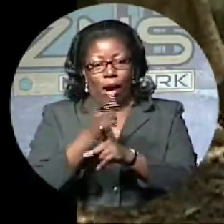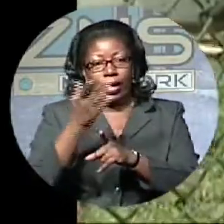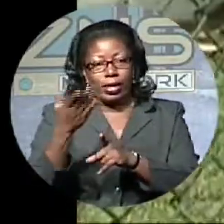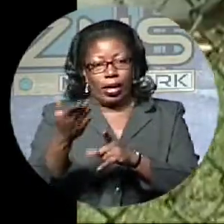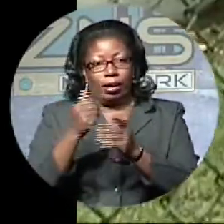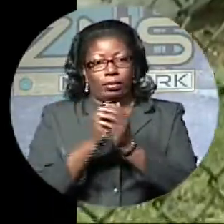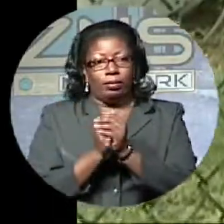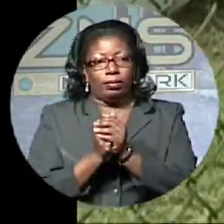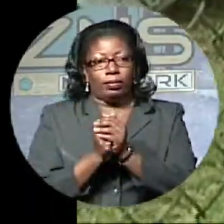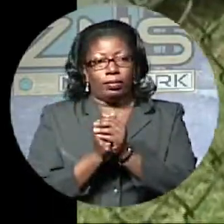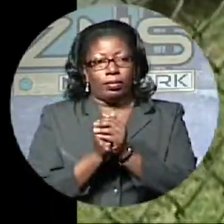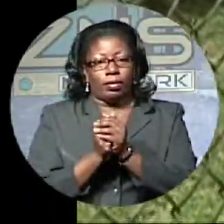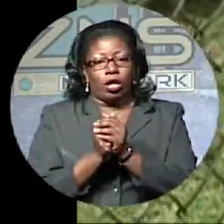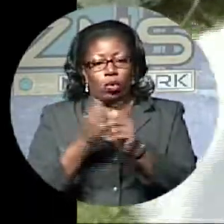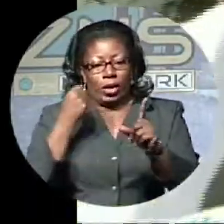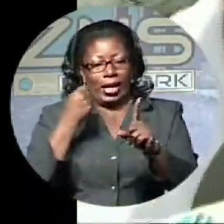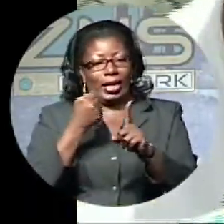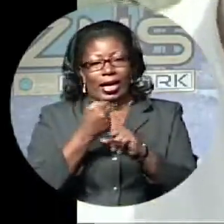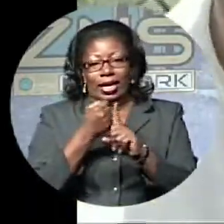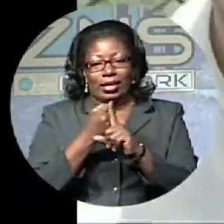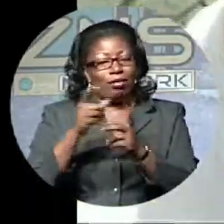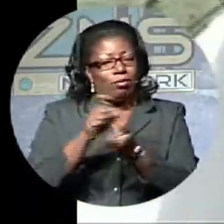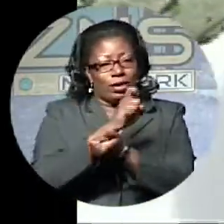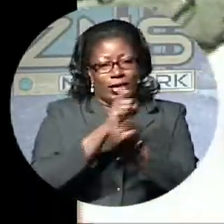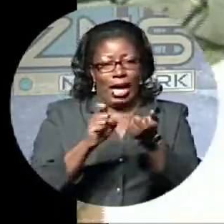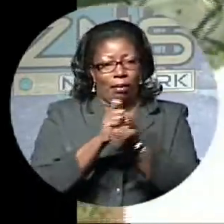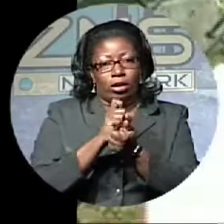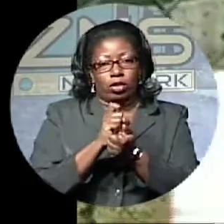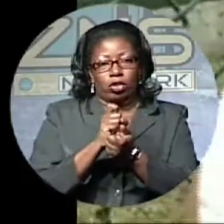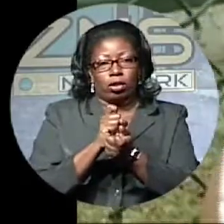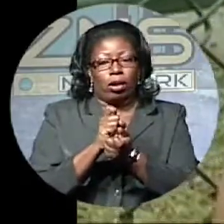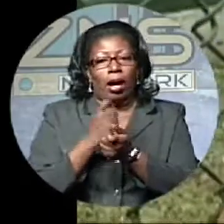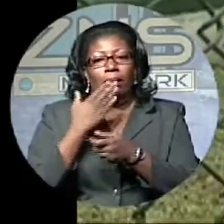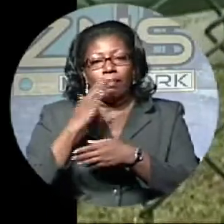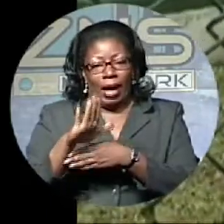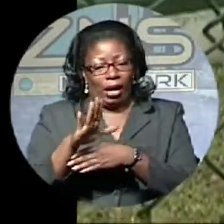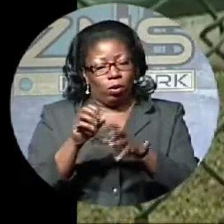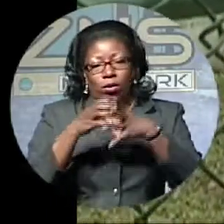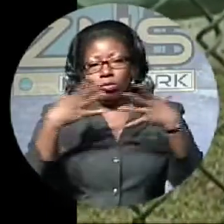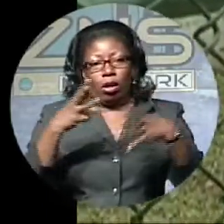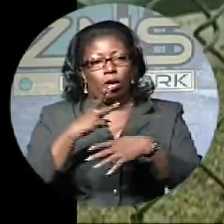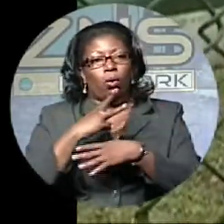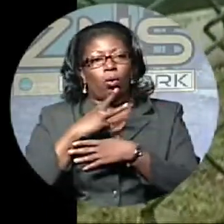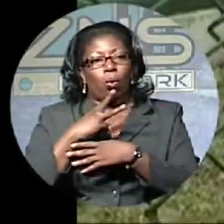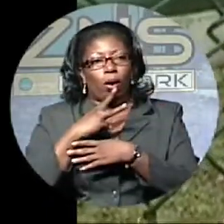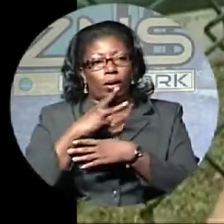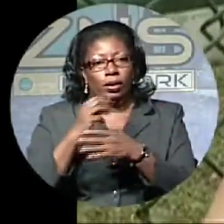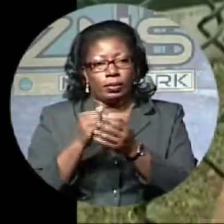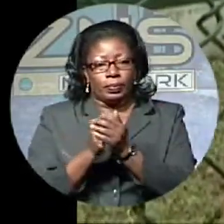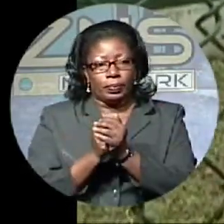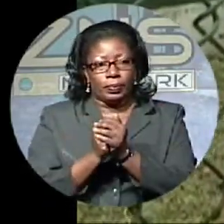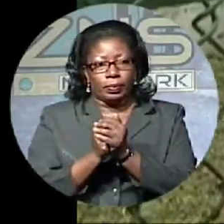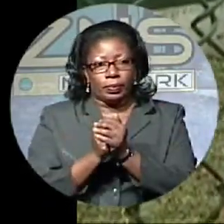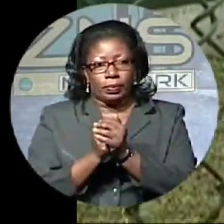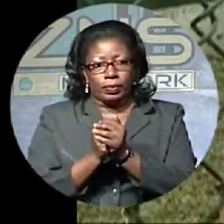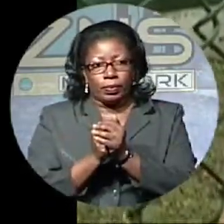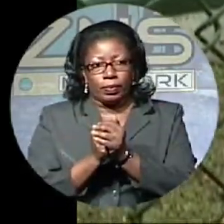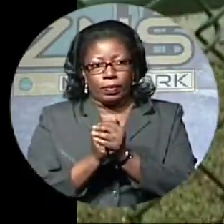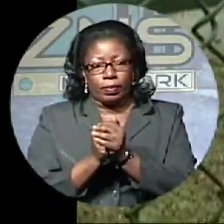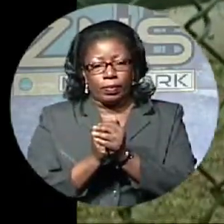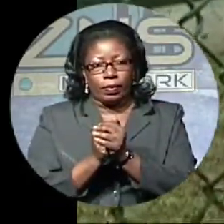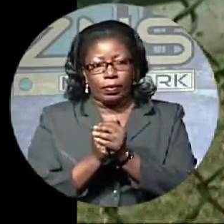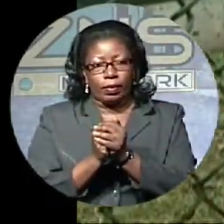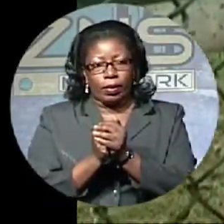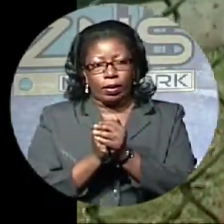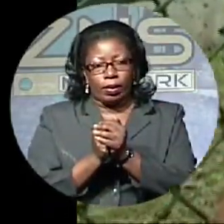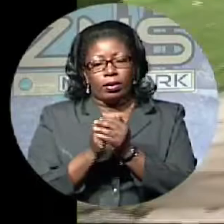of things. It was a pretty bad experience, but as somebody who's lived through hurricane, who's lived through earthquake, who's been shot at and stabbed in the past, you know,